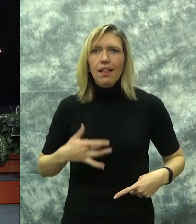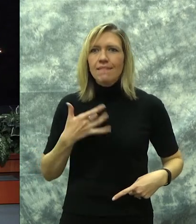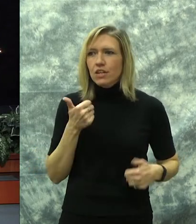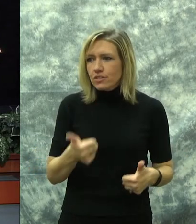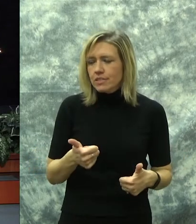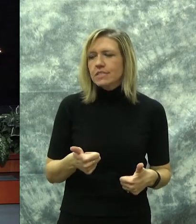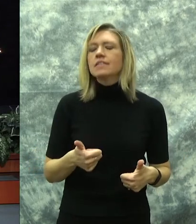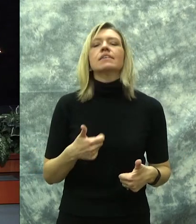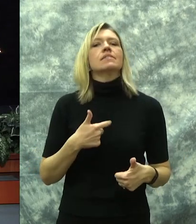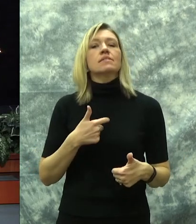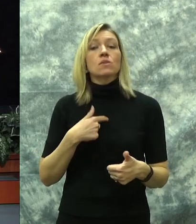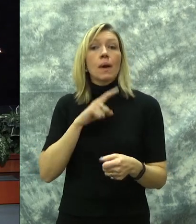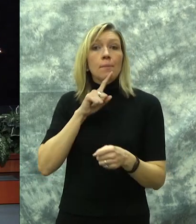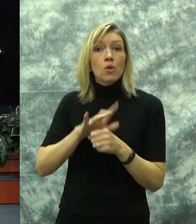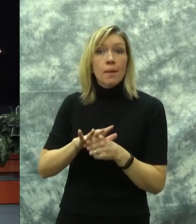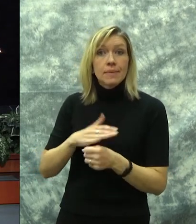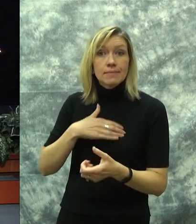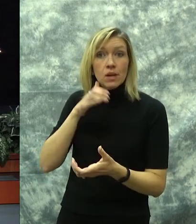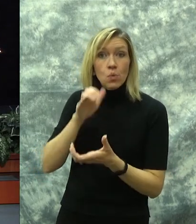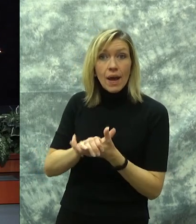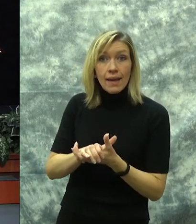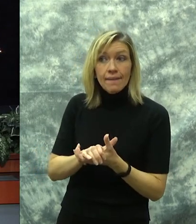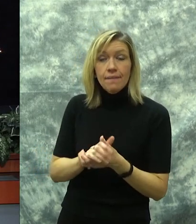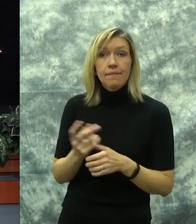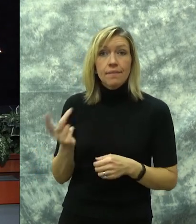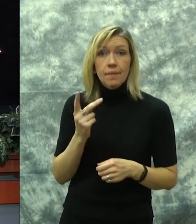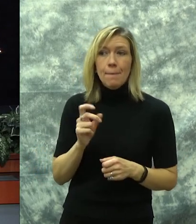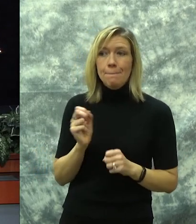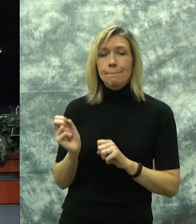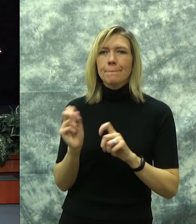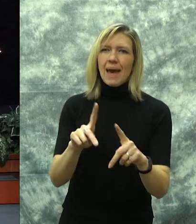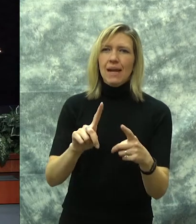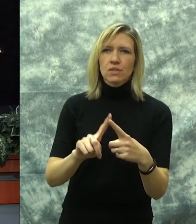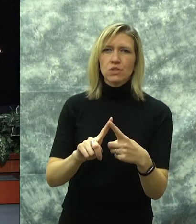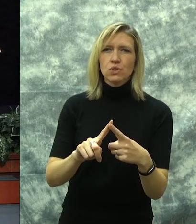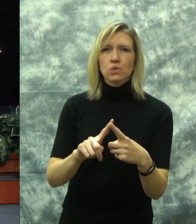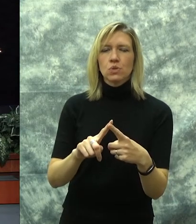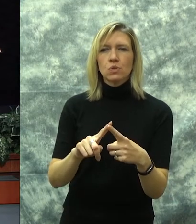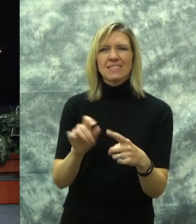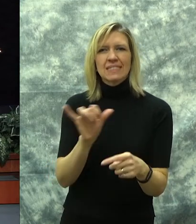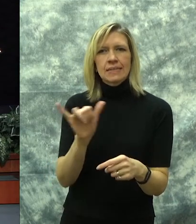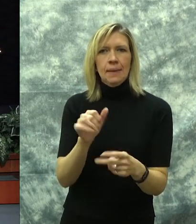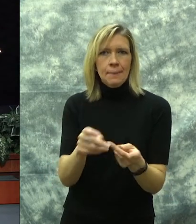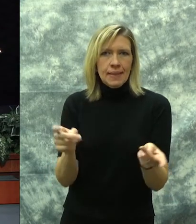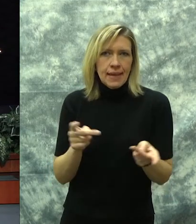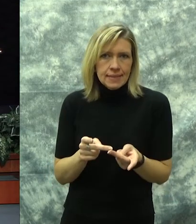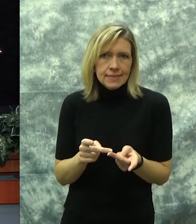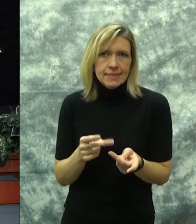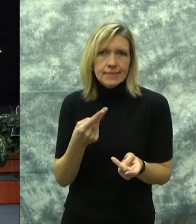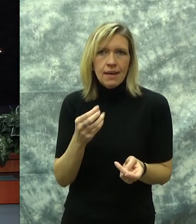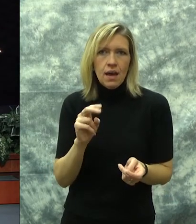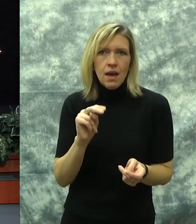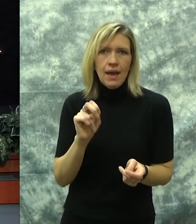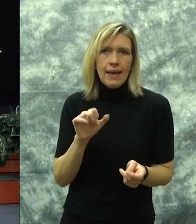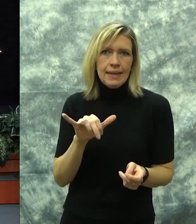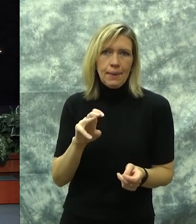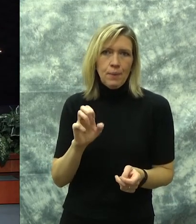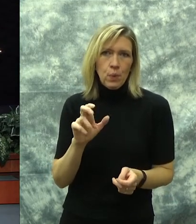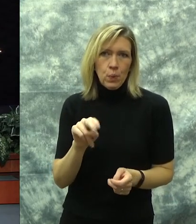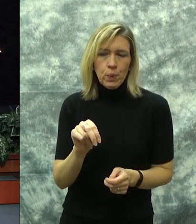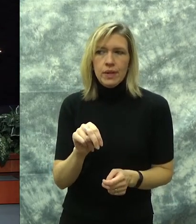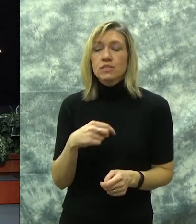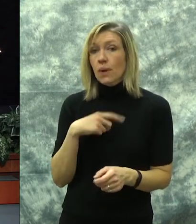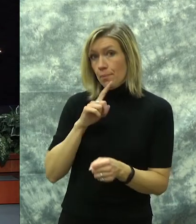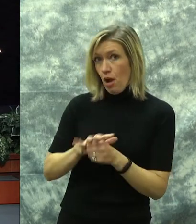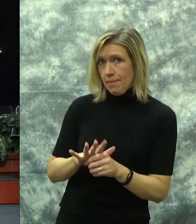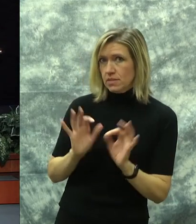come back to this place where we went on our honeymoon 5 years before. And so I'd fulfilled a promise, good husband, move. And